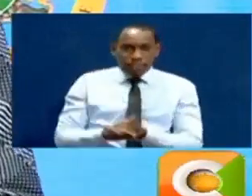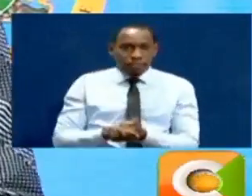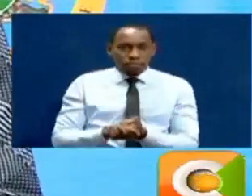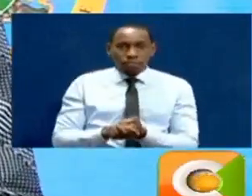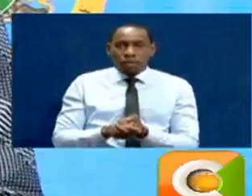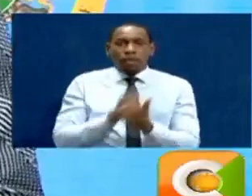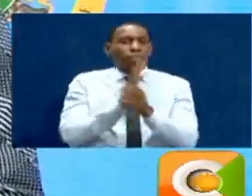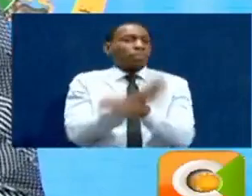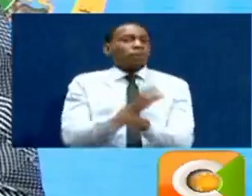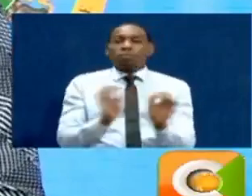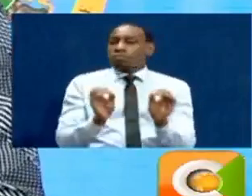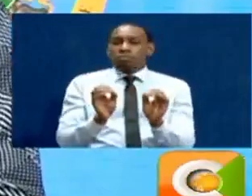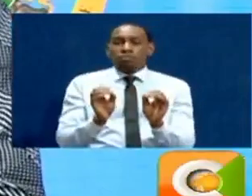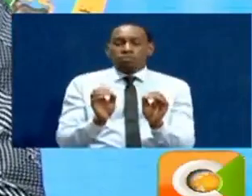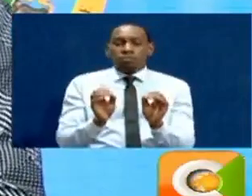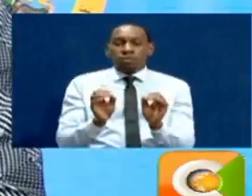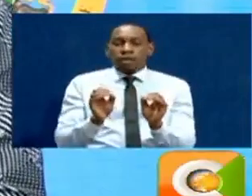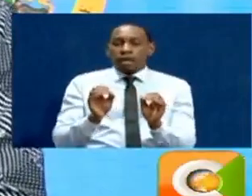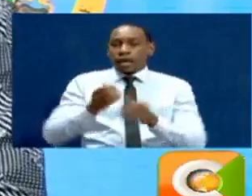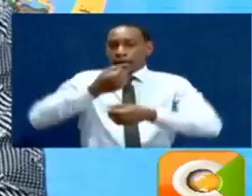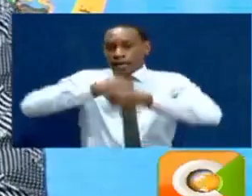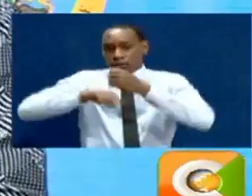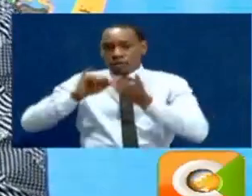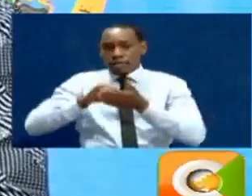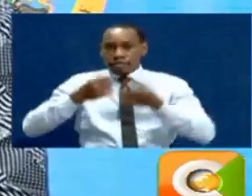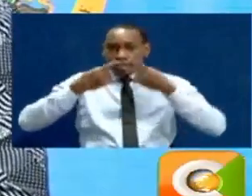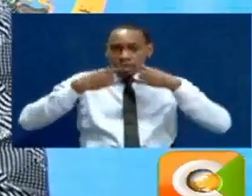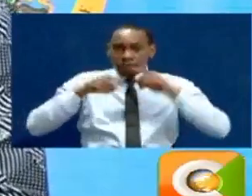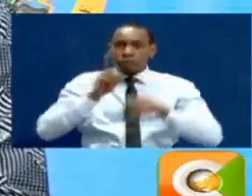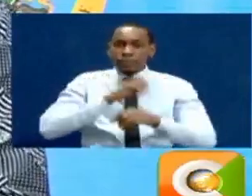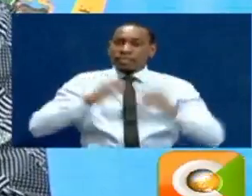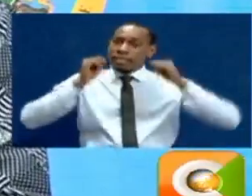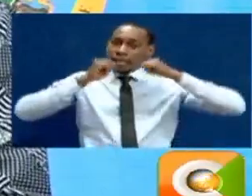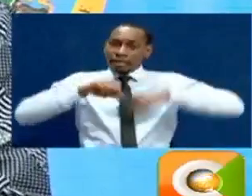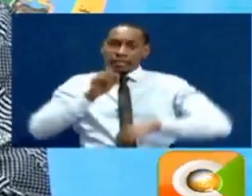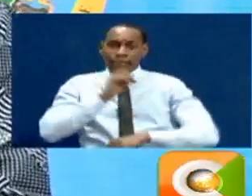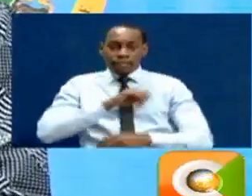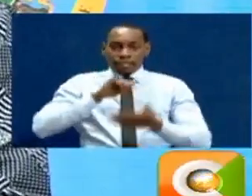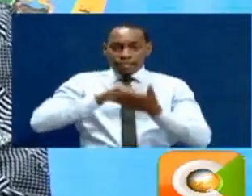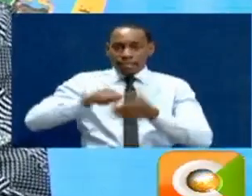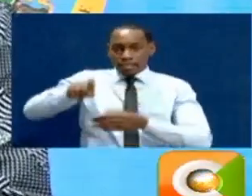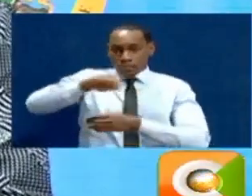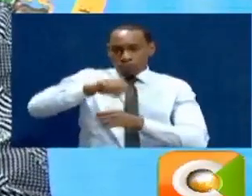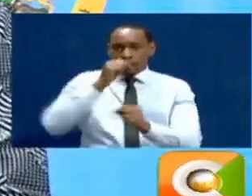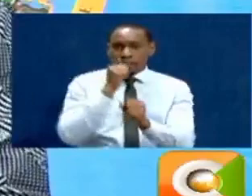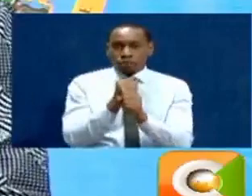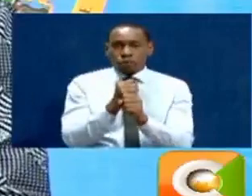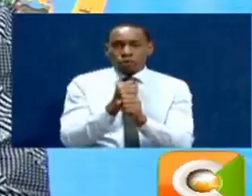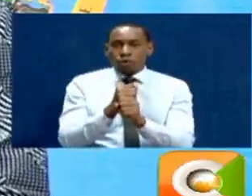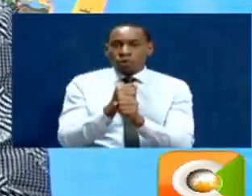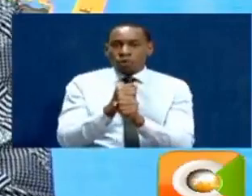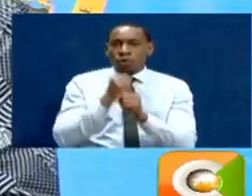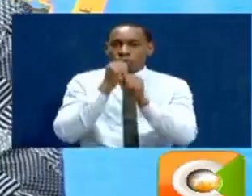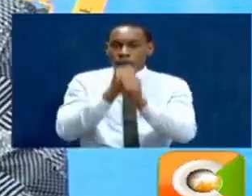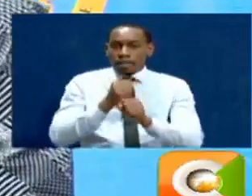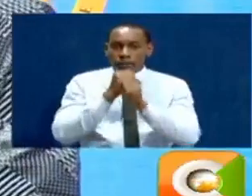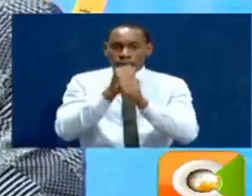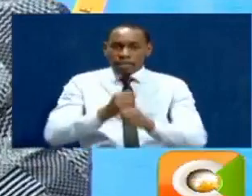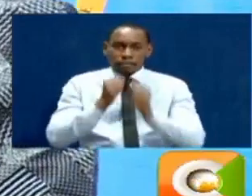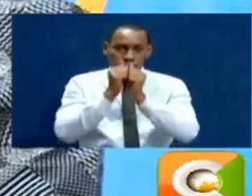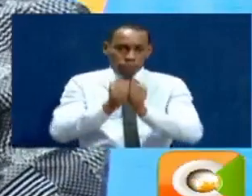off what we have said and what we have agreed we are going to do working